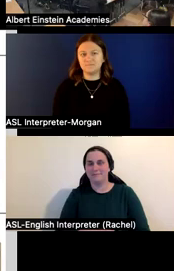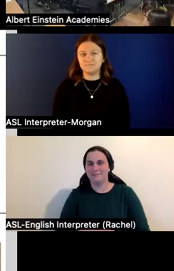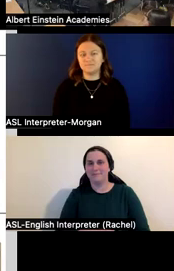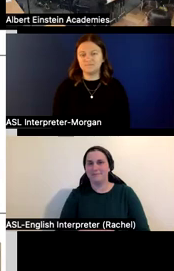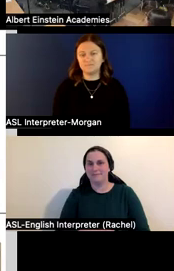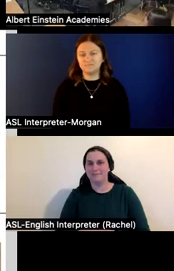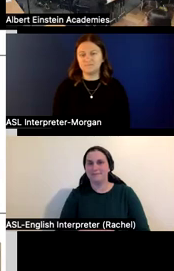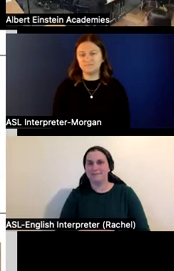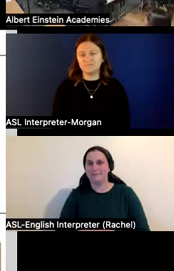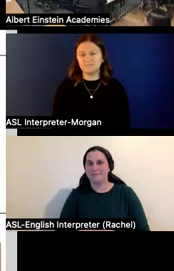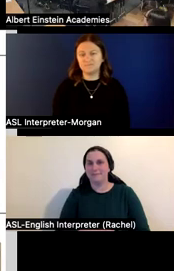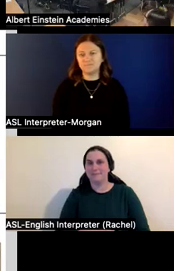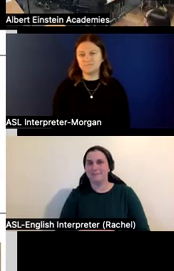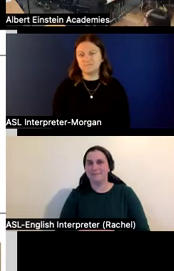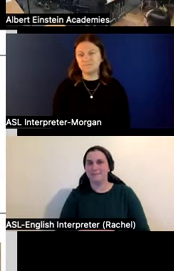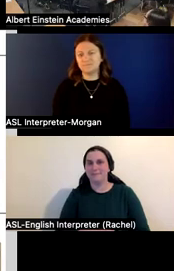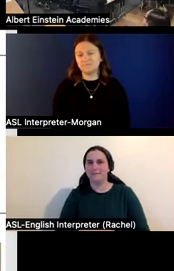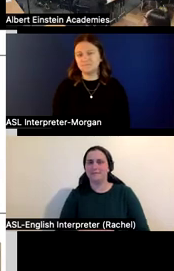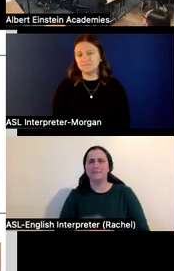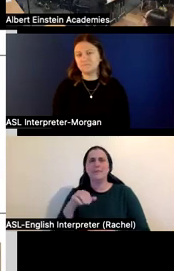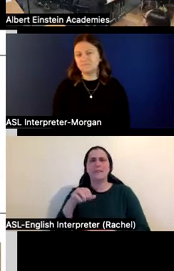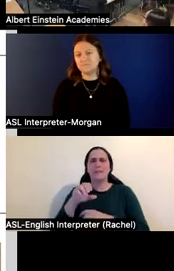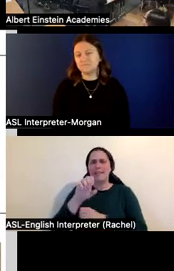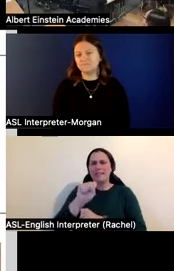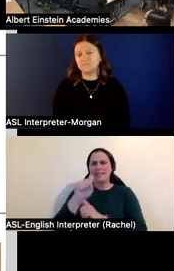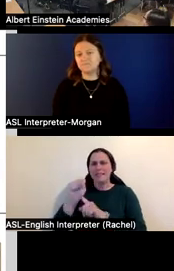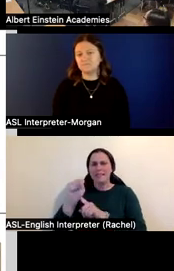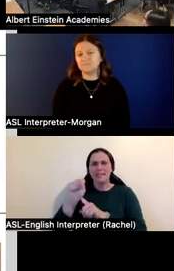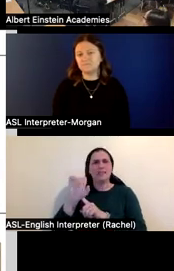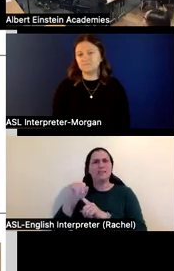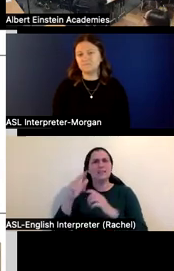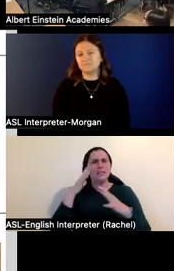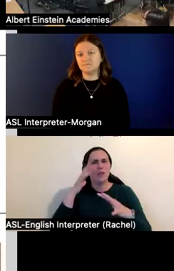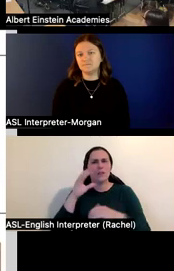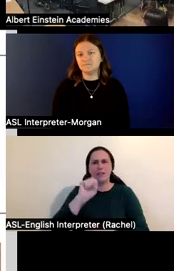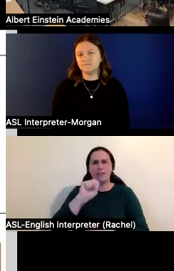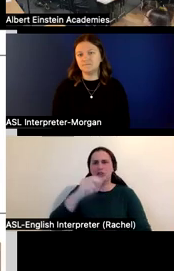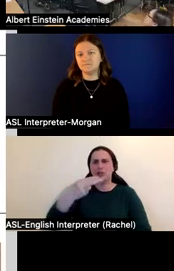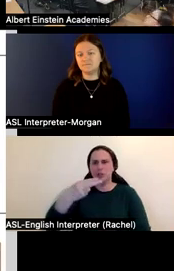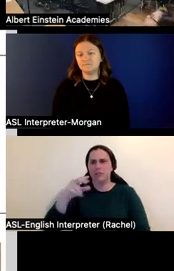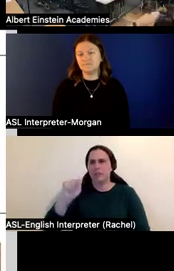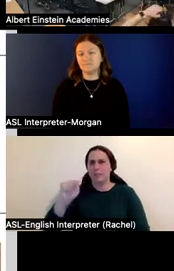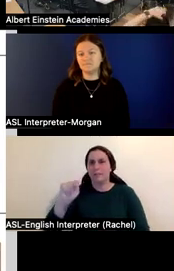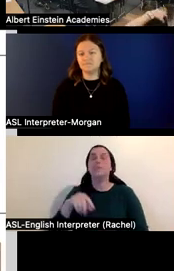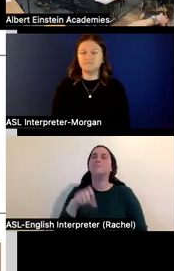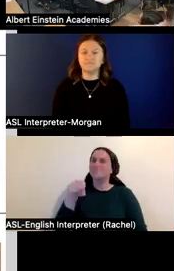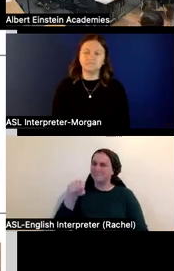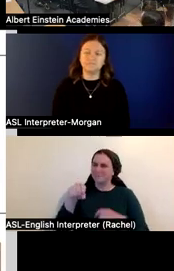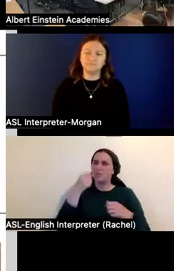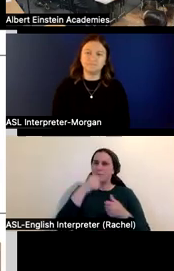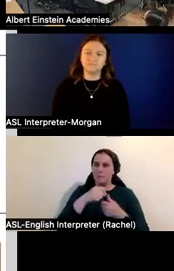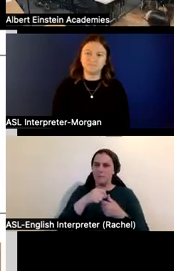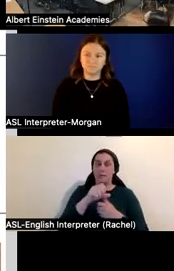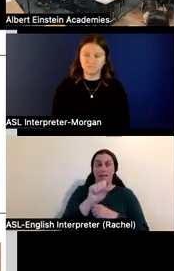A little bit of a sh in that S. And that was kind of like what, earlier, so usually if we hear the sh,